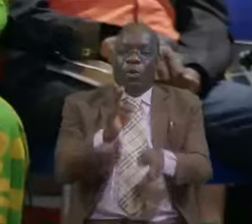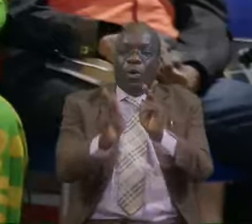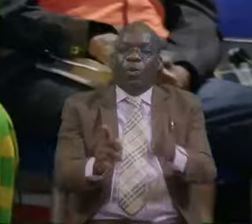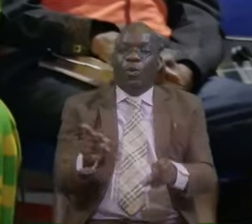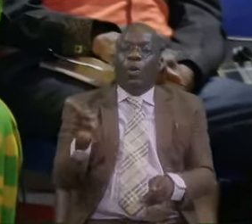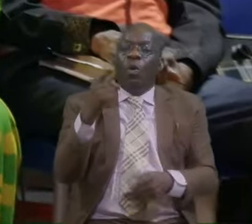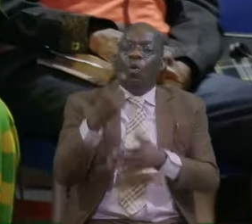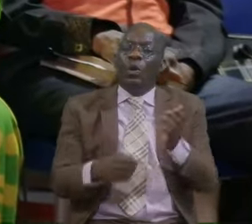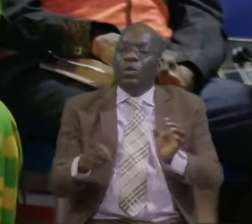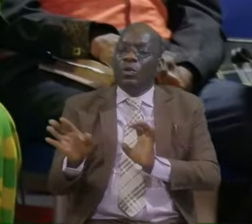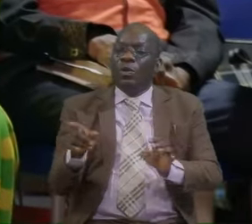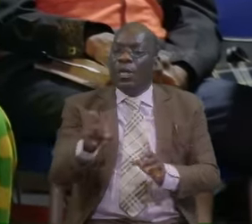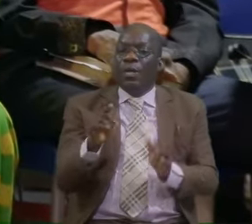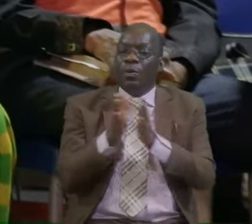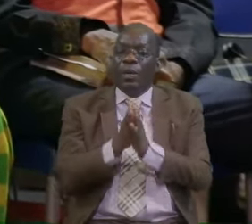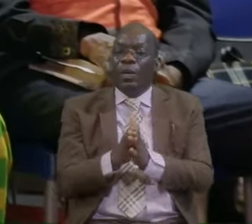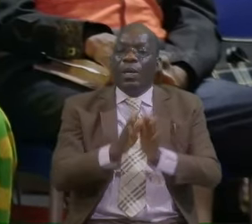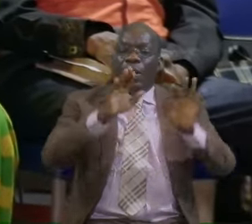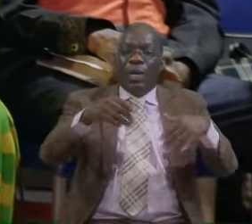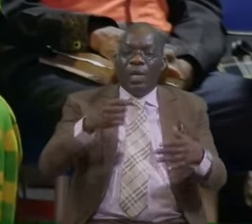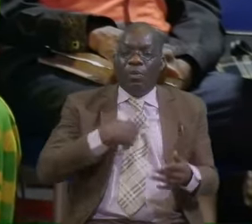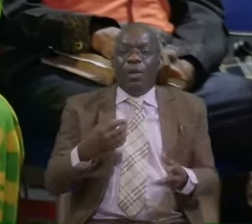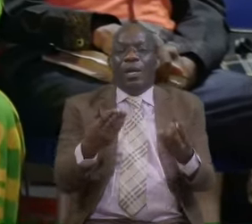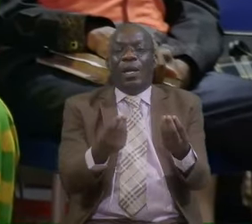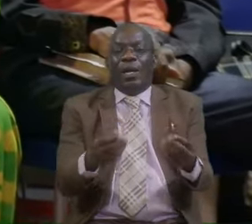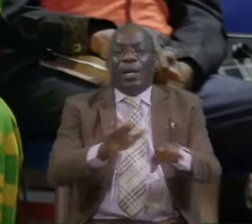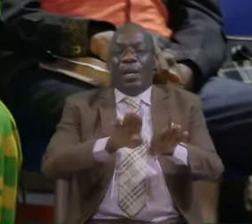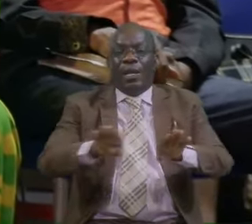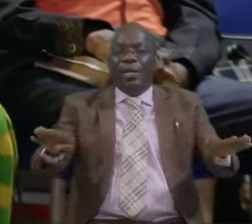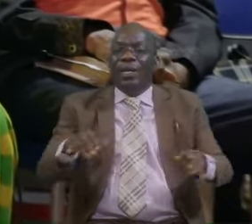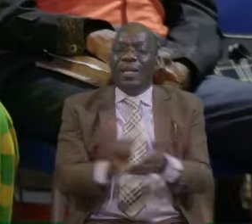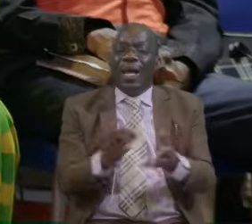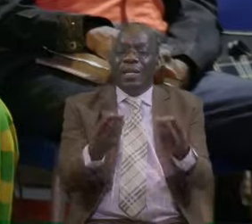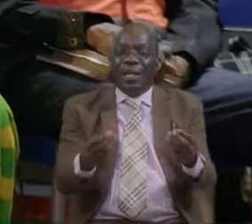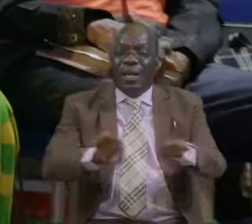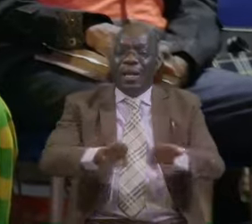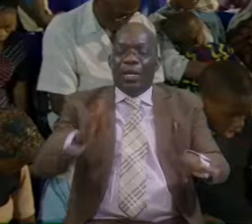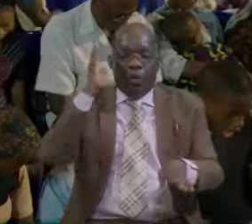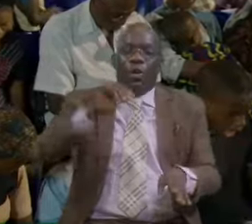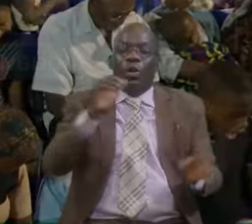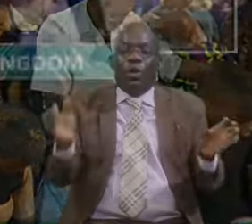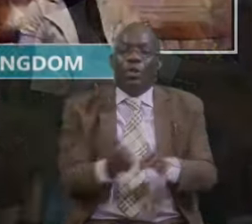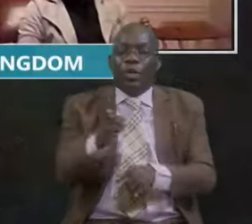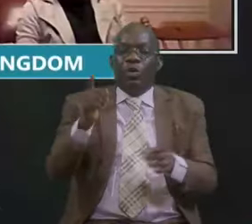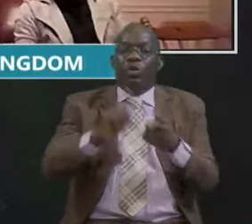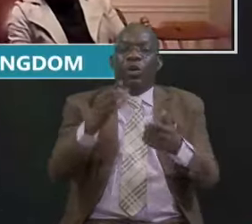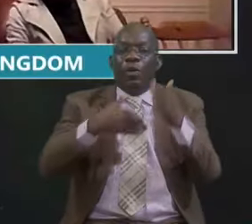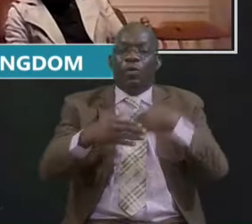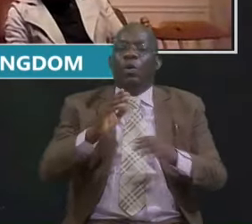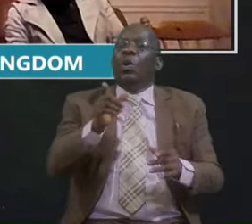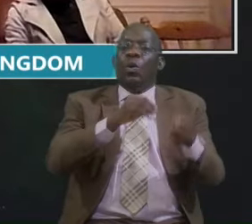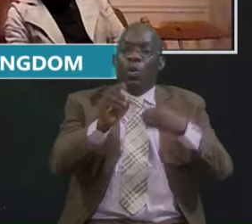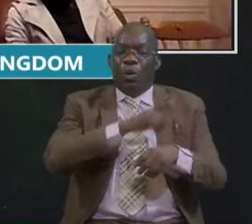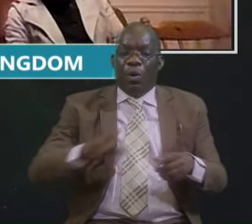give me land. That land will not take you to heaven. Oh Lord, give me money. Make me